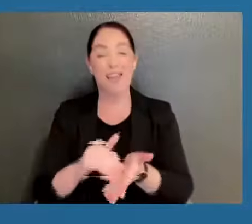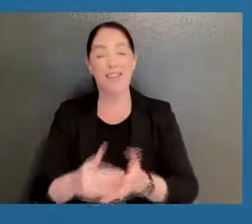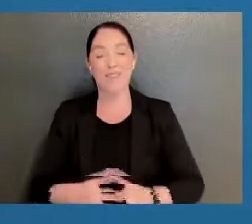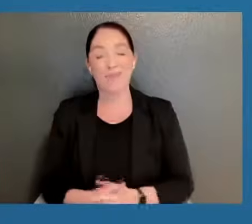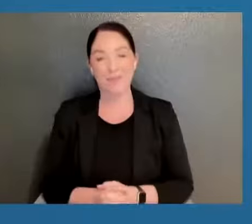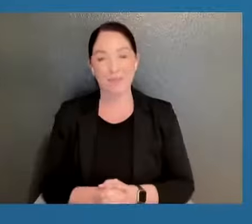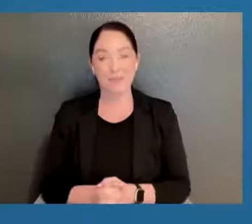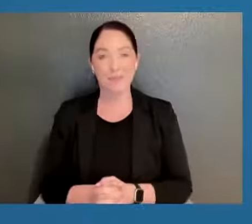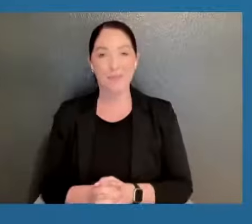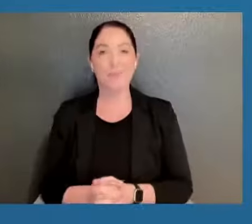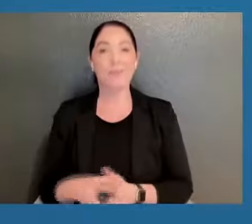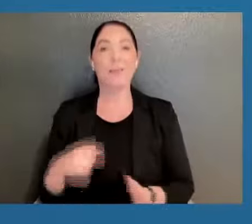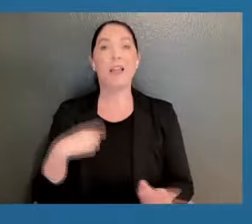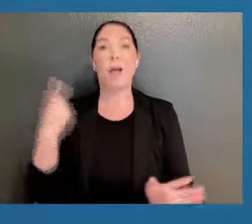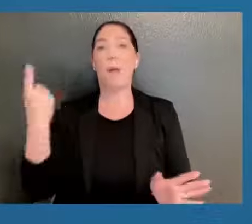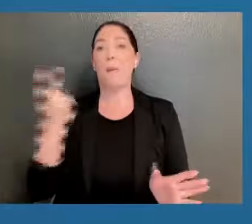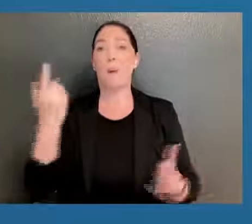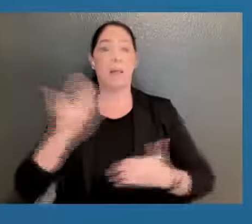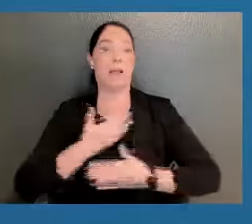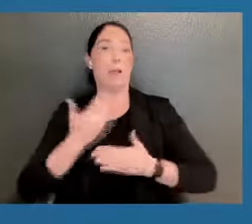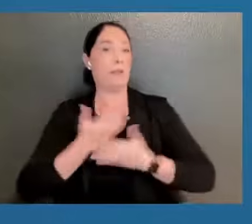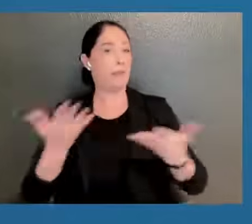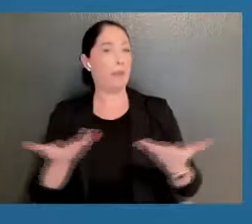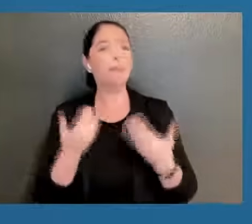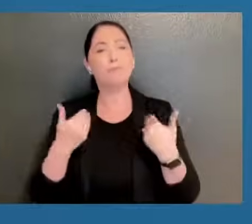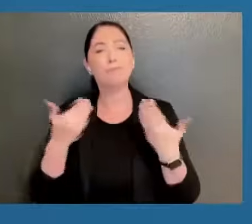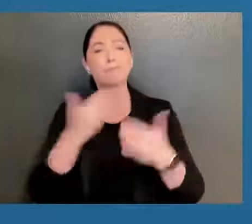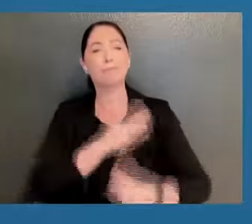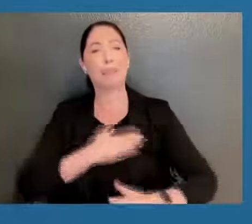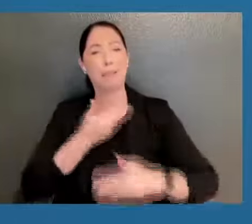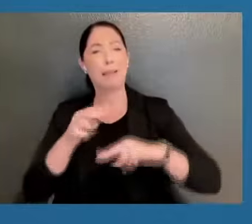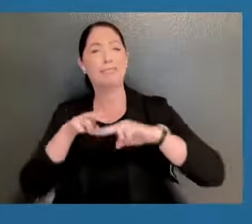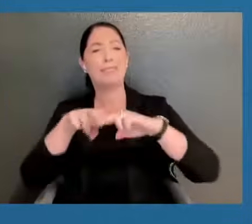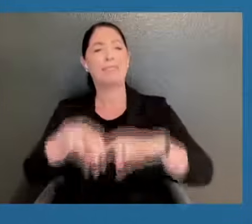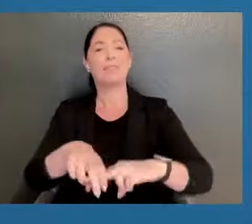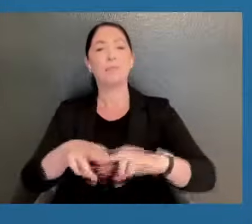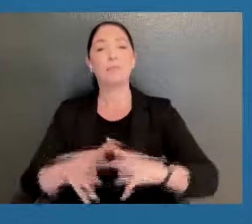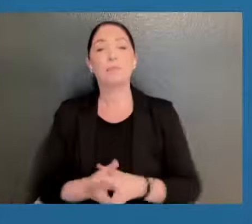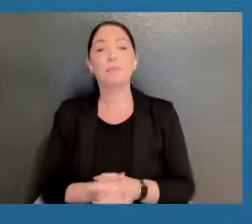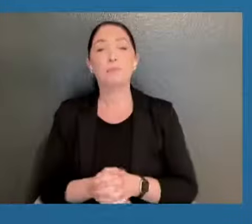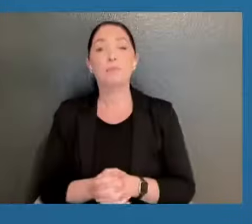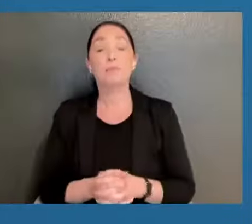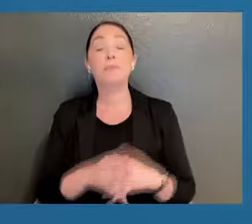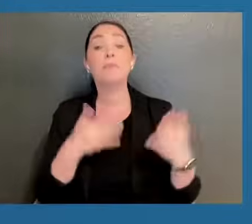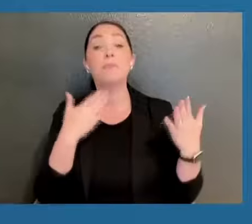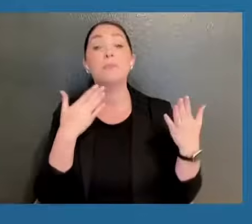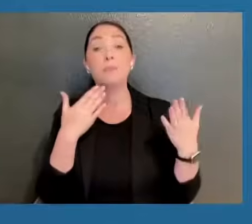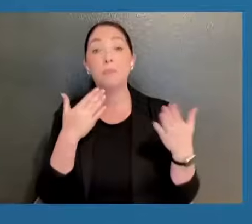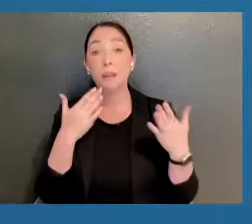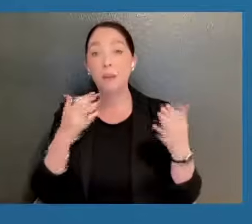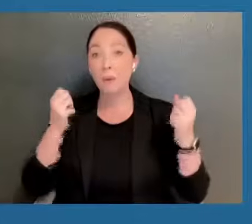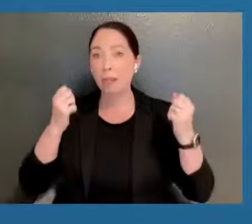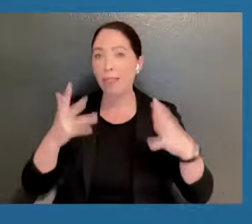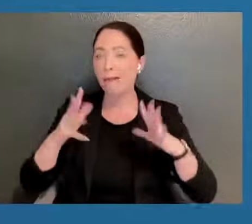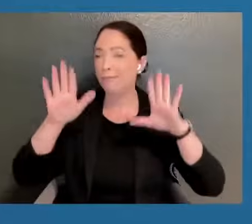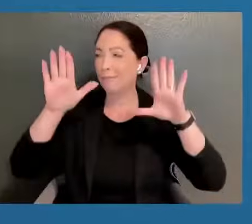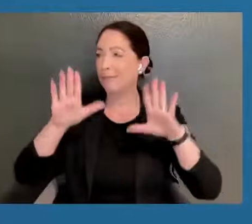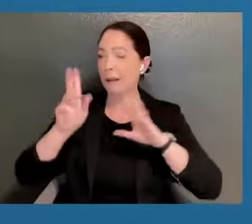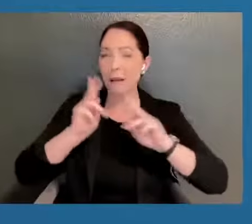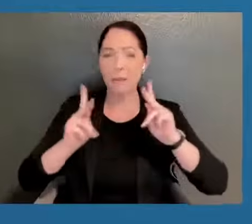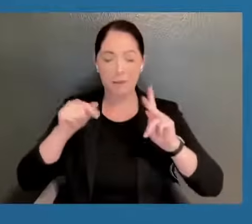I'm always delighted to be here. Please take your seats. And I want to thank a lot of incredible individuals in this